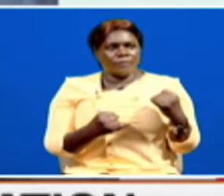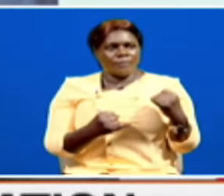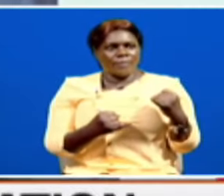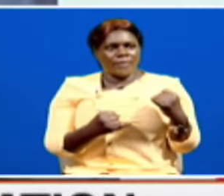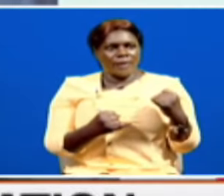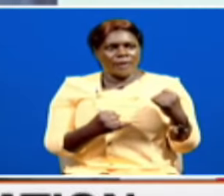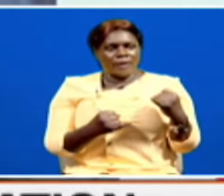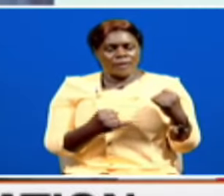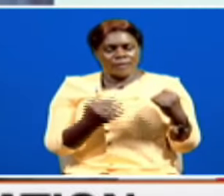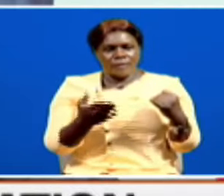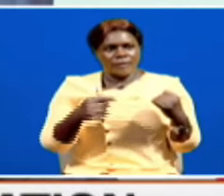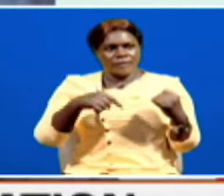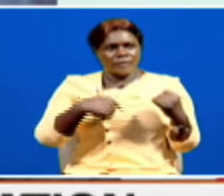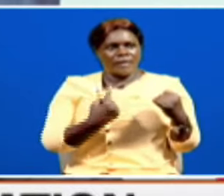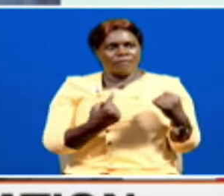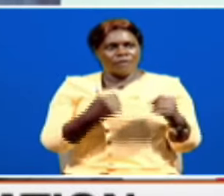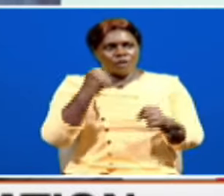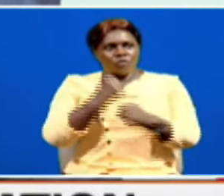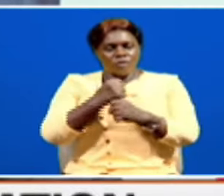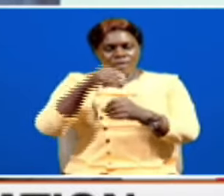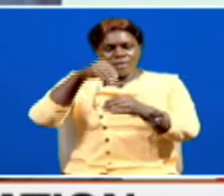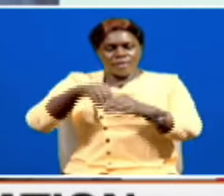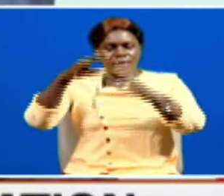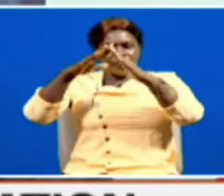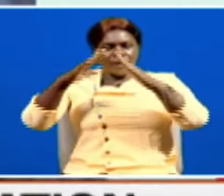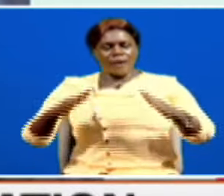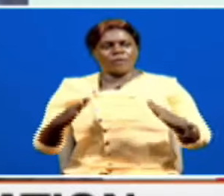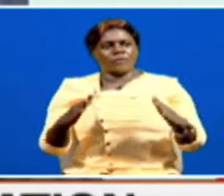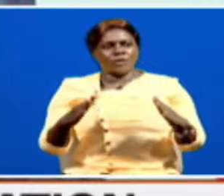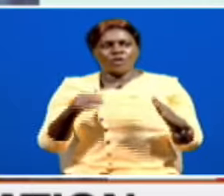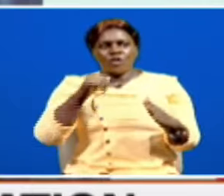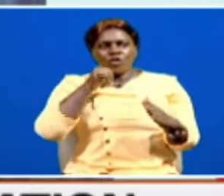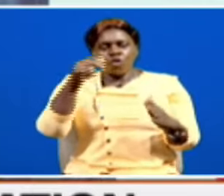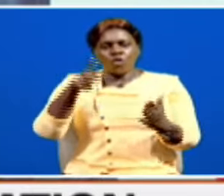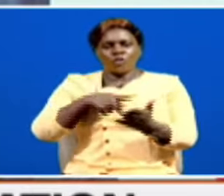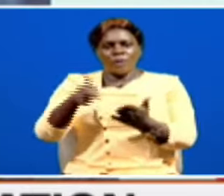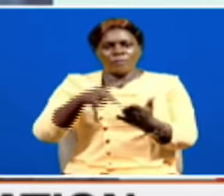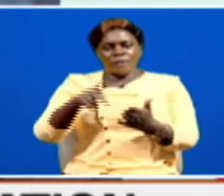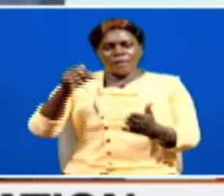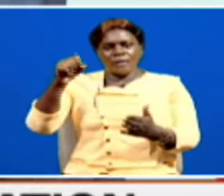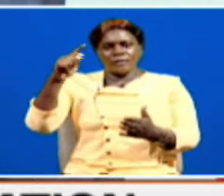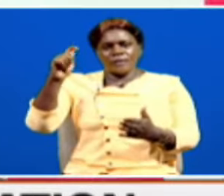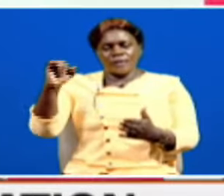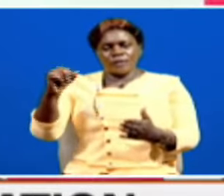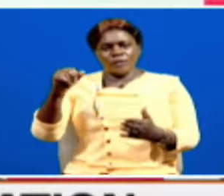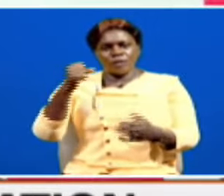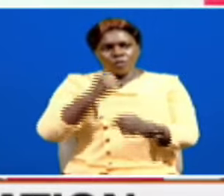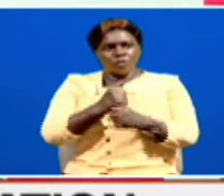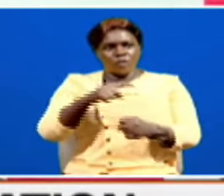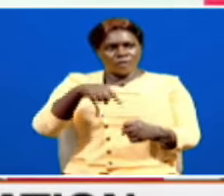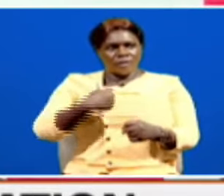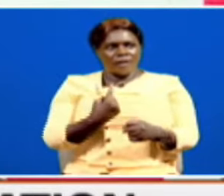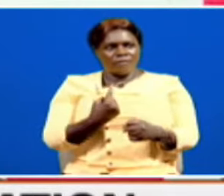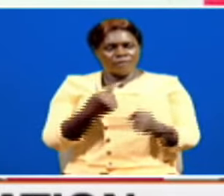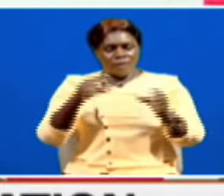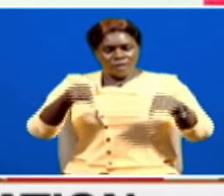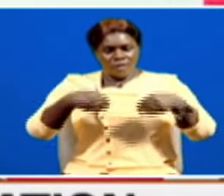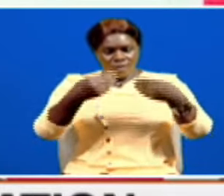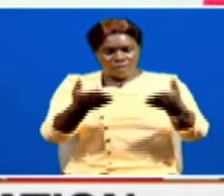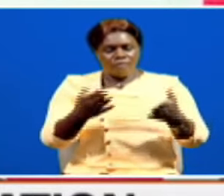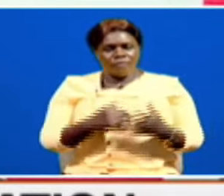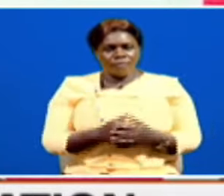us because we are now doing this in-house as opposed to paying SGS to do it for us. The accreditation that we are granting